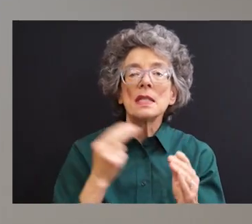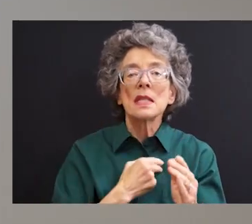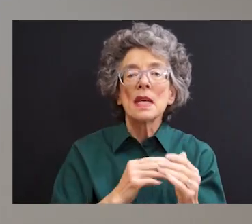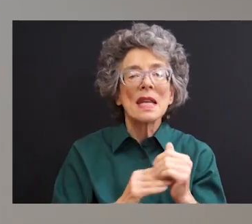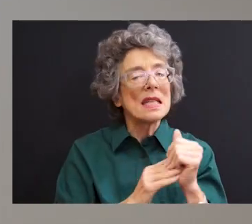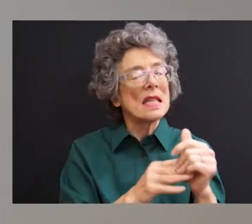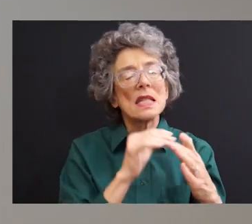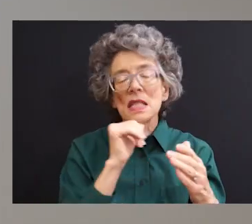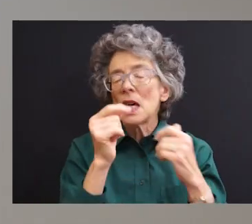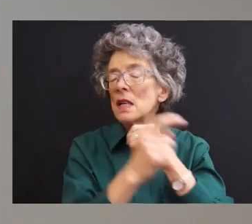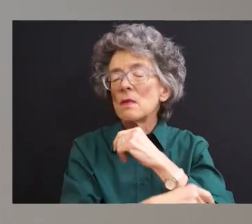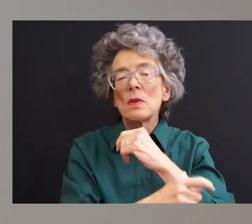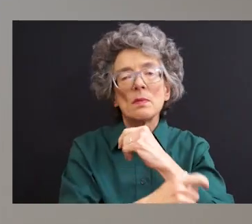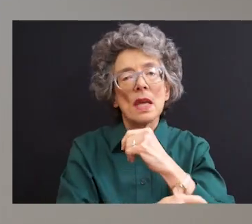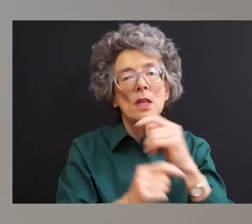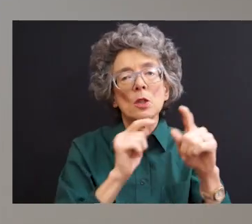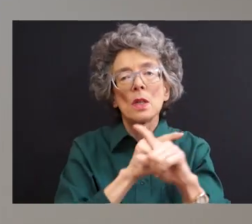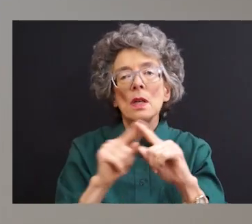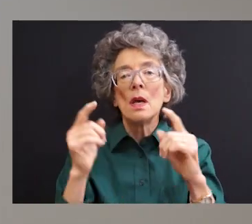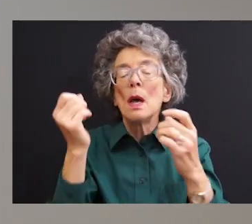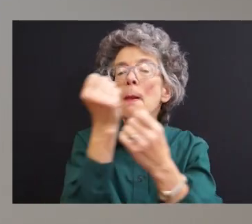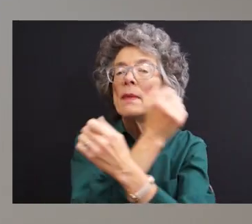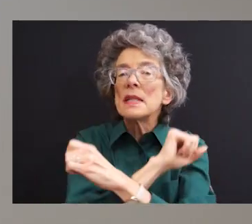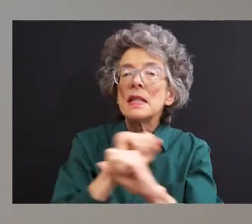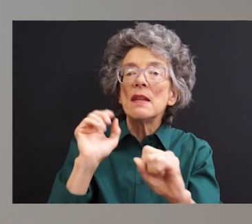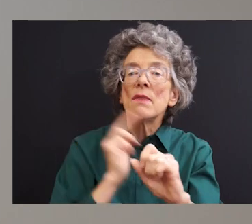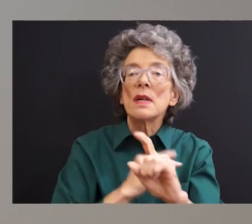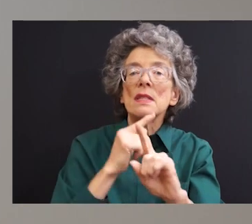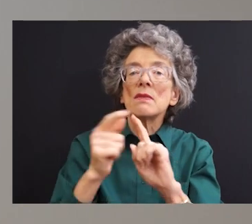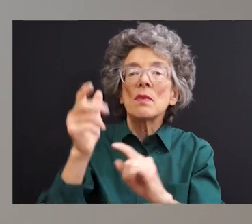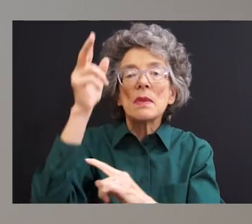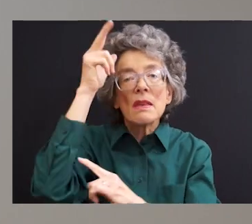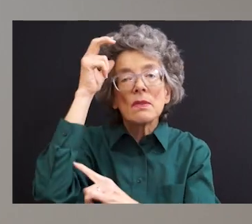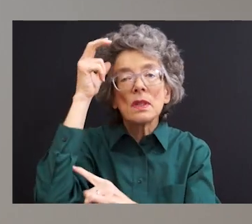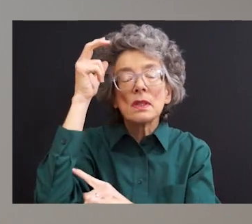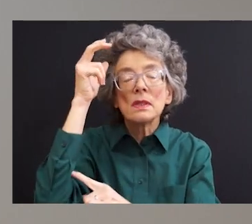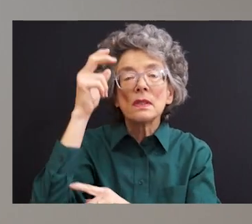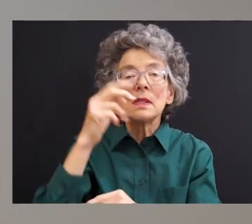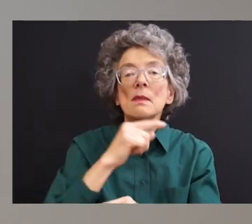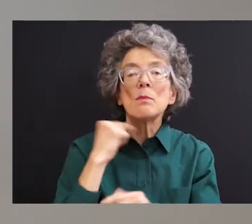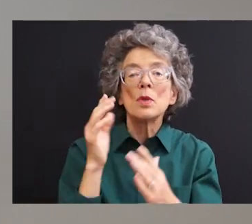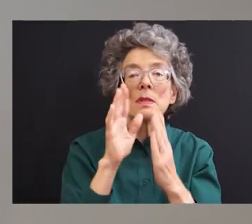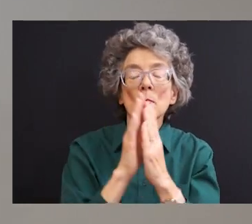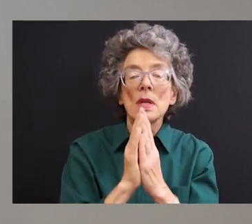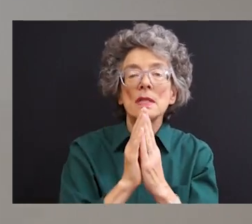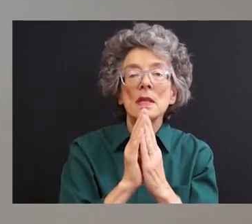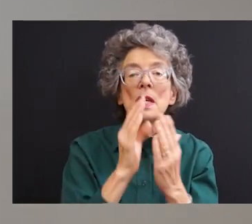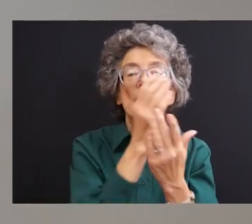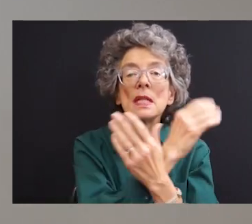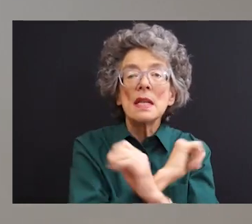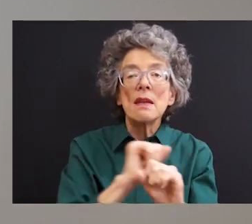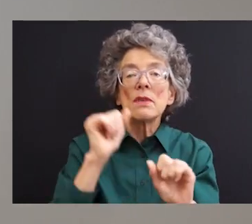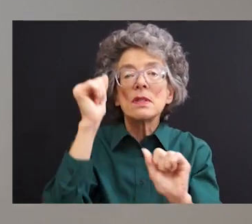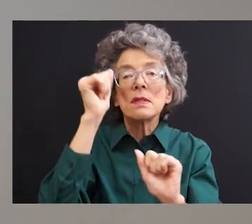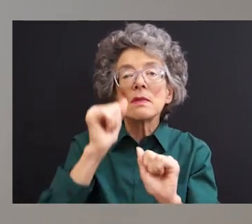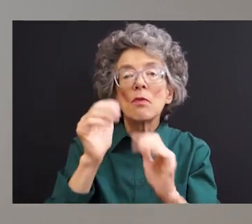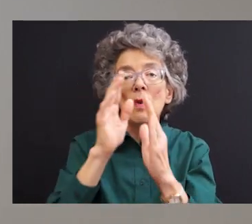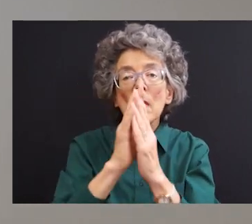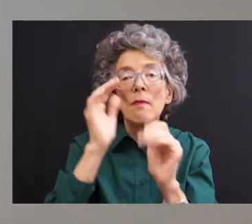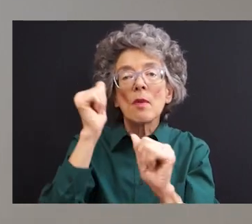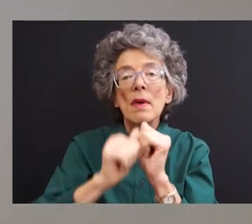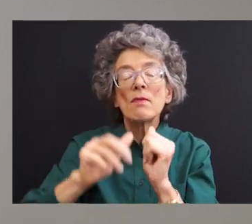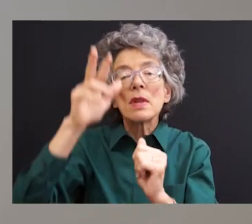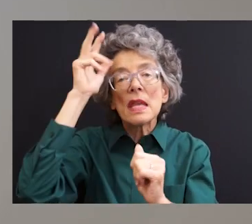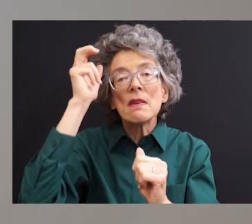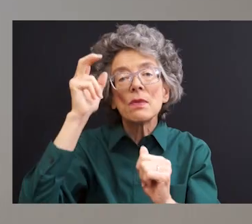us. And lead us not into temptation, but deliver us from evil. Deliver us, Lord, we pray, from